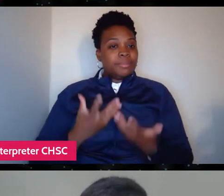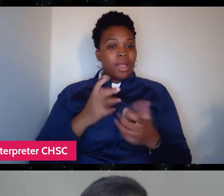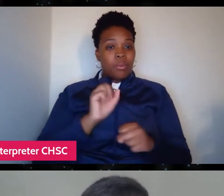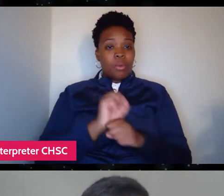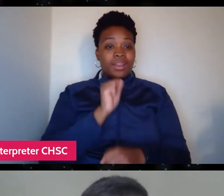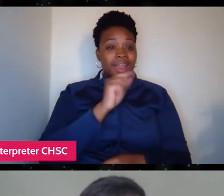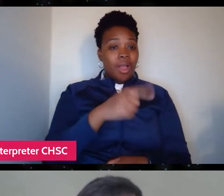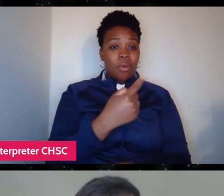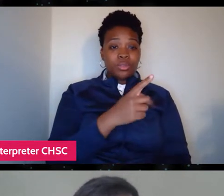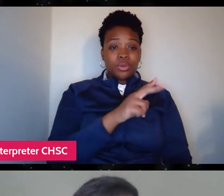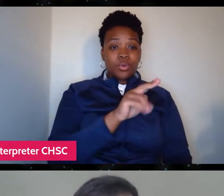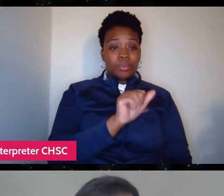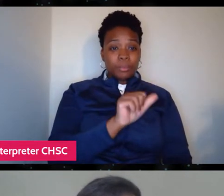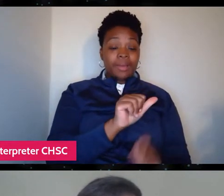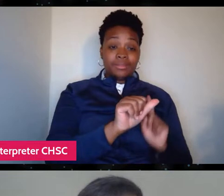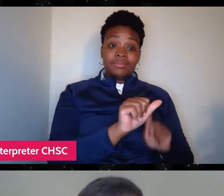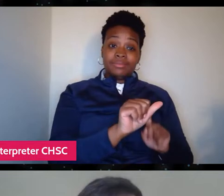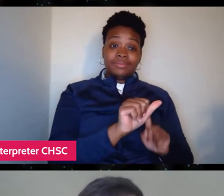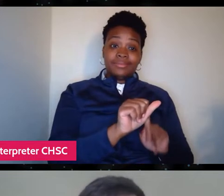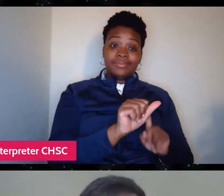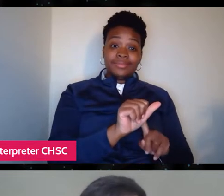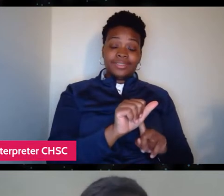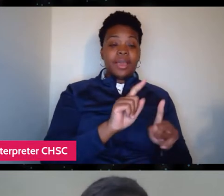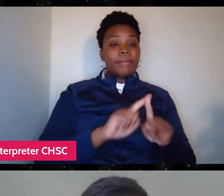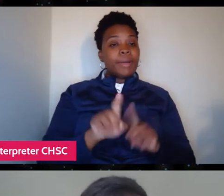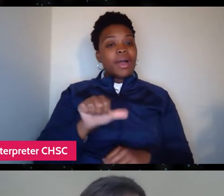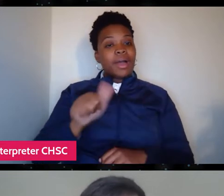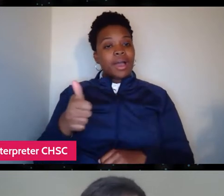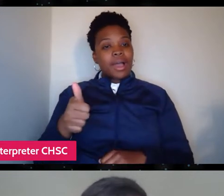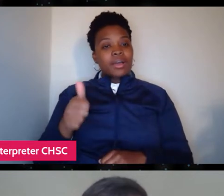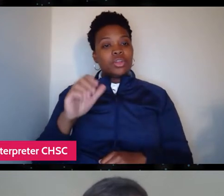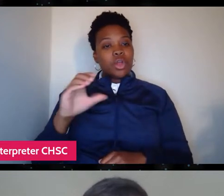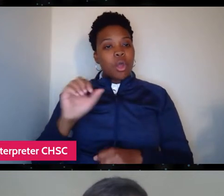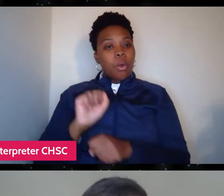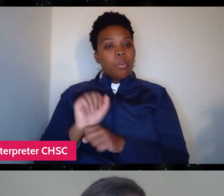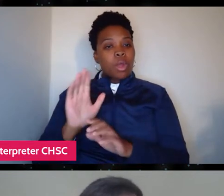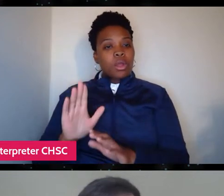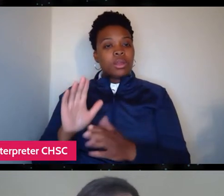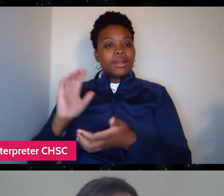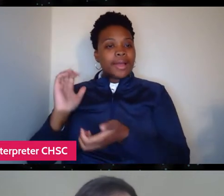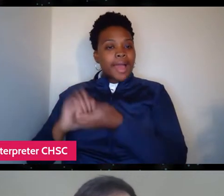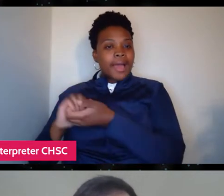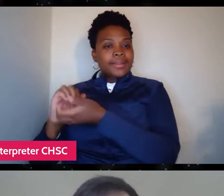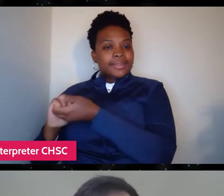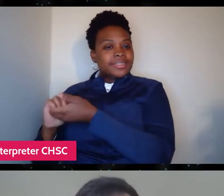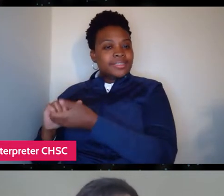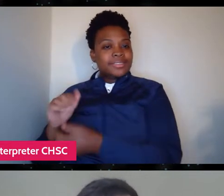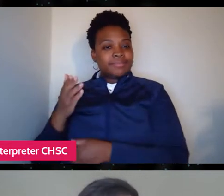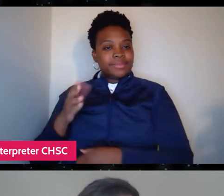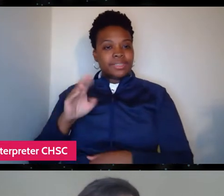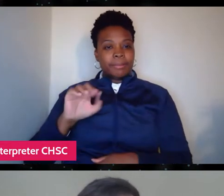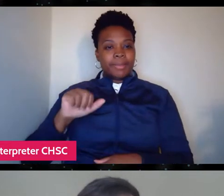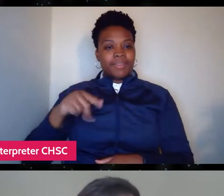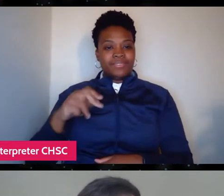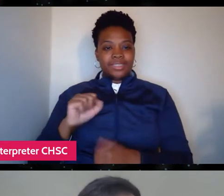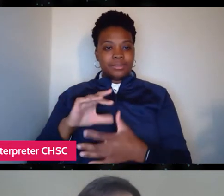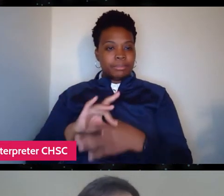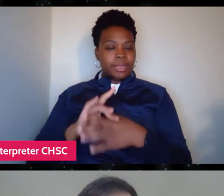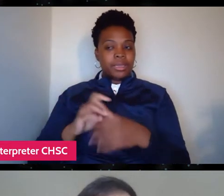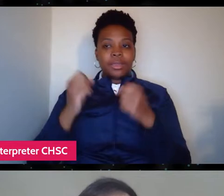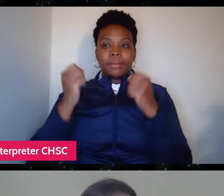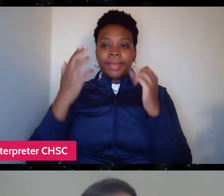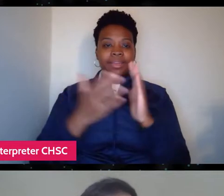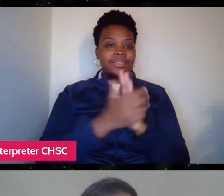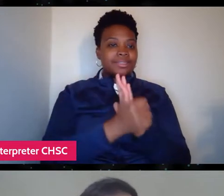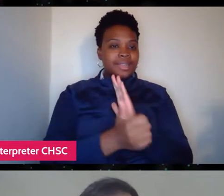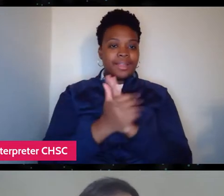Uma, certainly with him, but also with all the other coworkers and colleagues at Memphis Meats. So many talented people who get